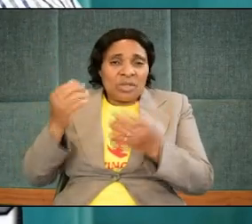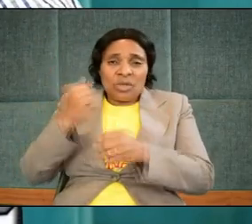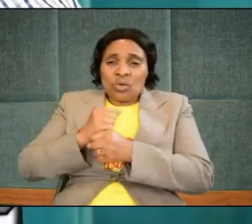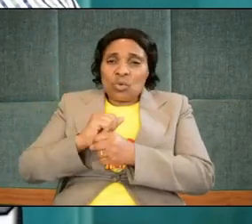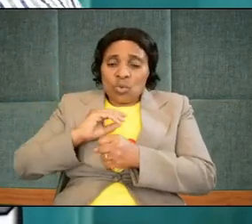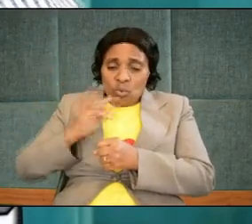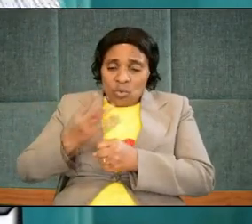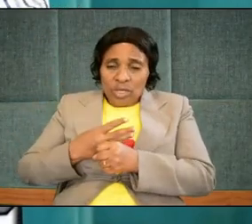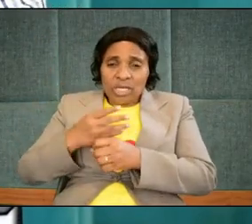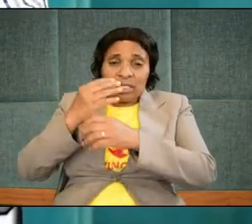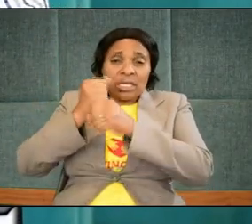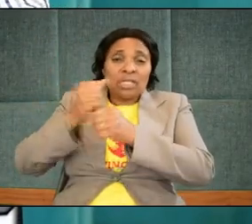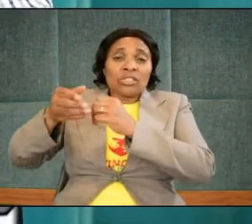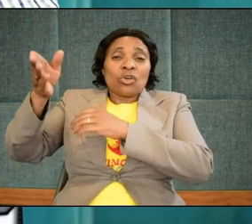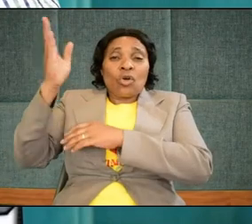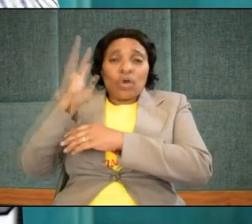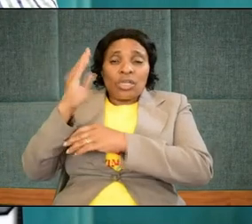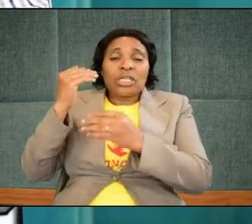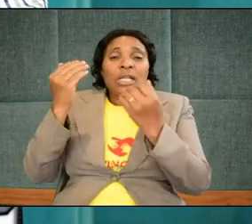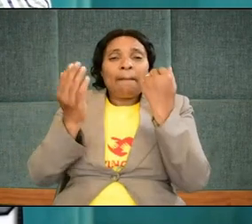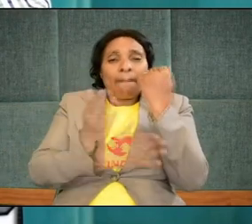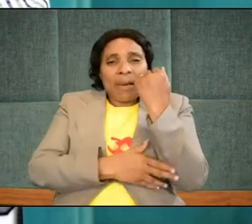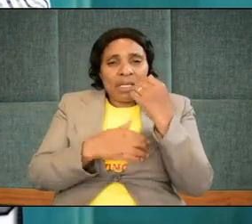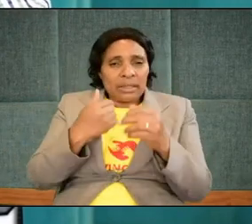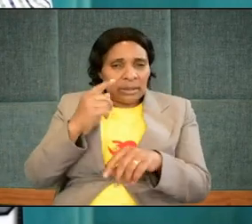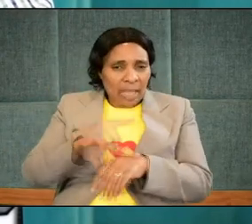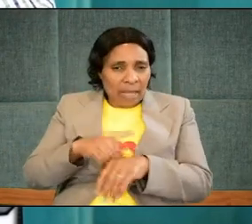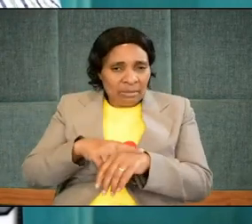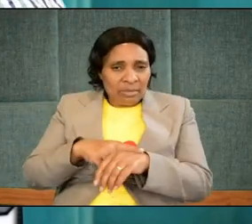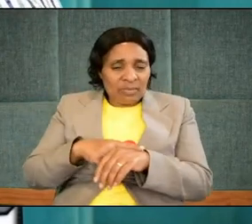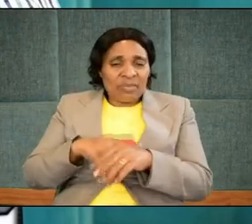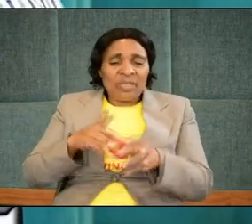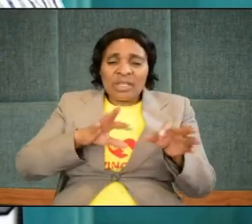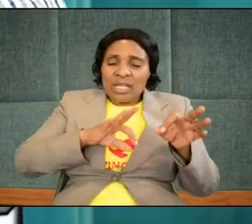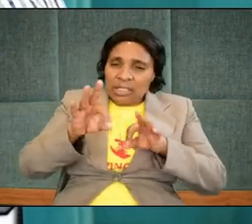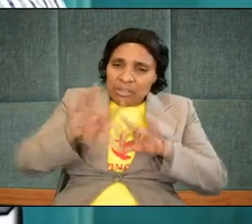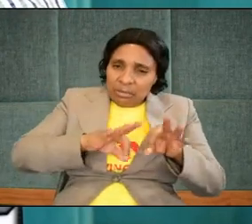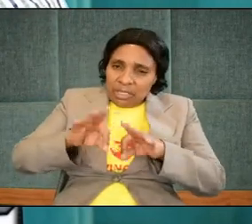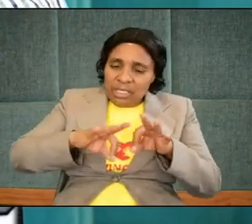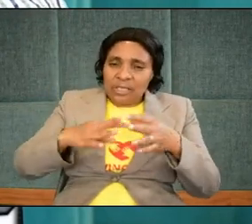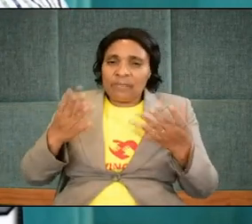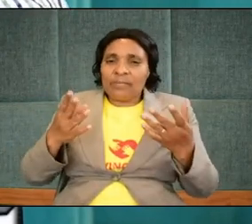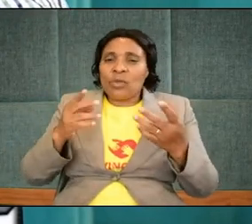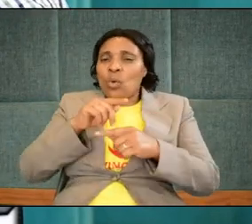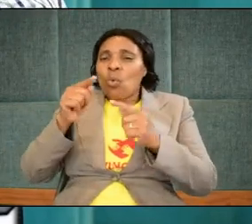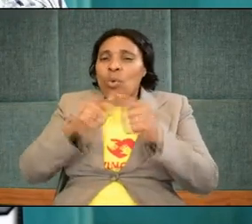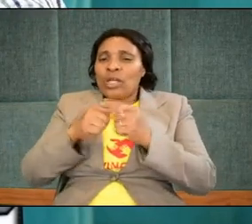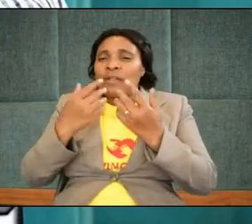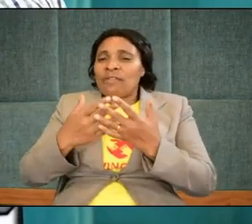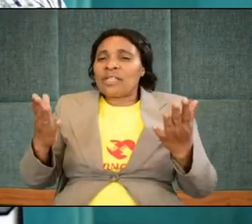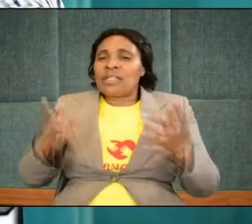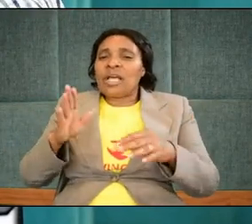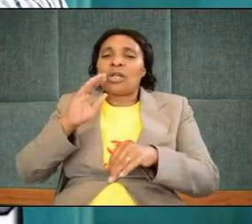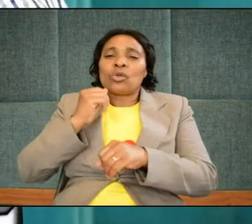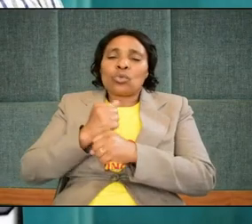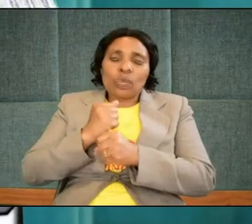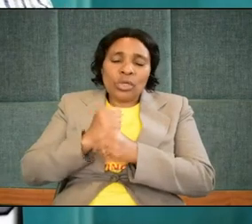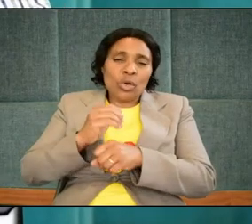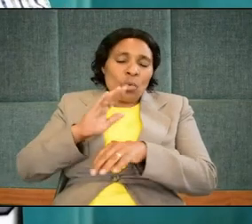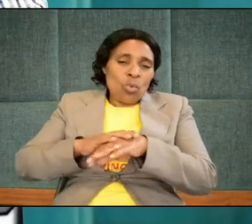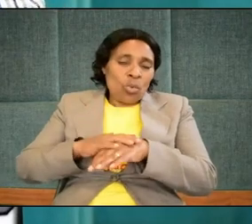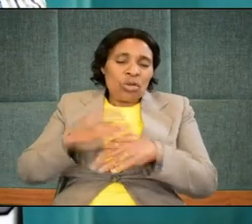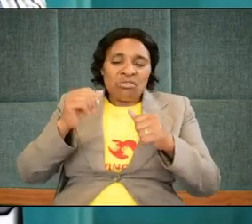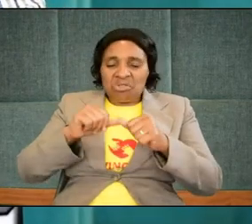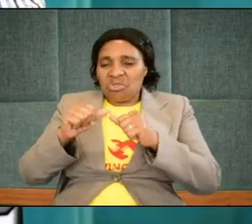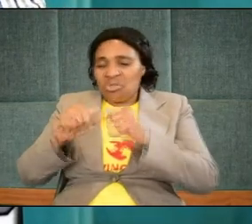trust God in bad times? We gave an illustration of lambs. Do we trust God when things are only going good,